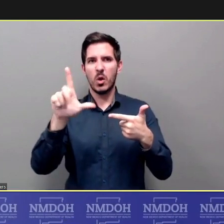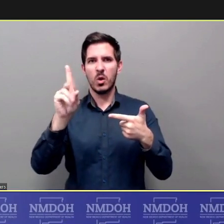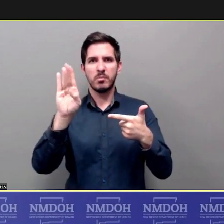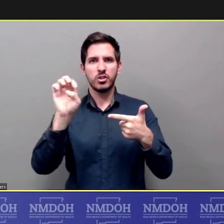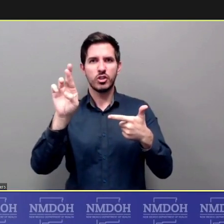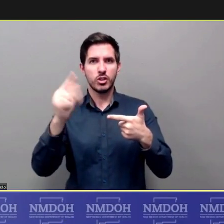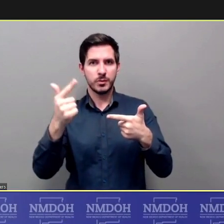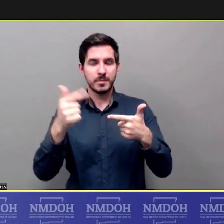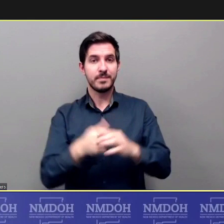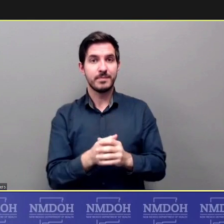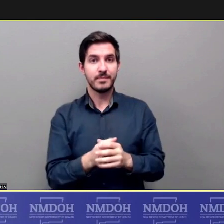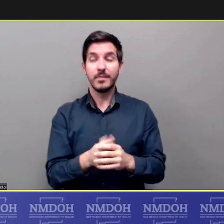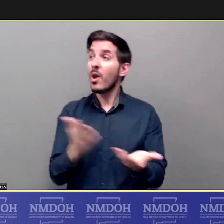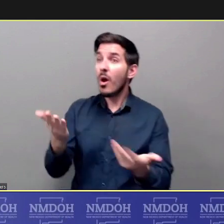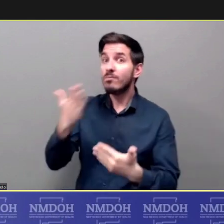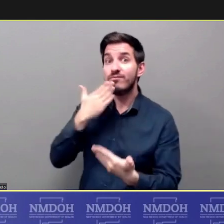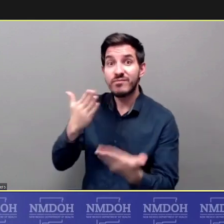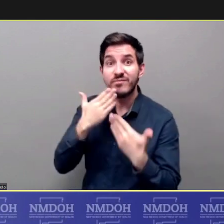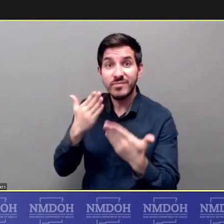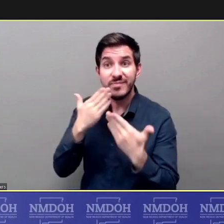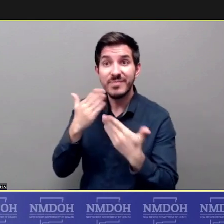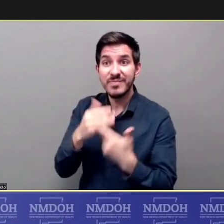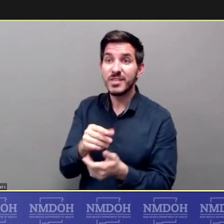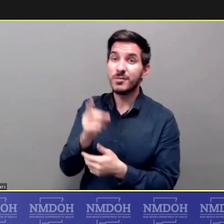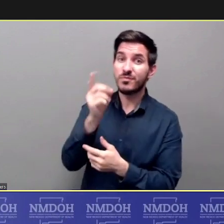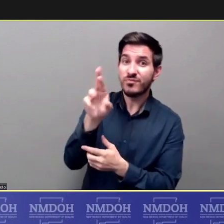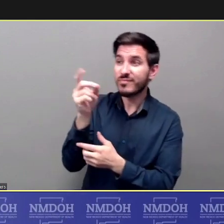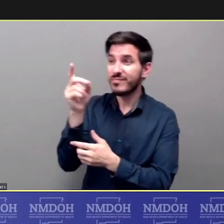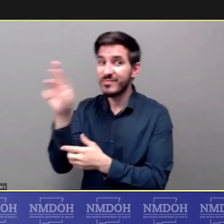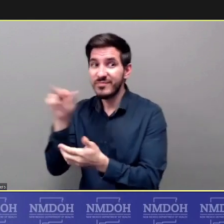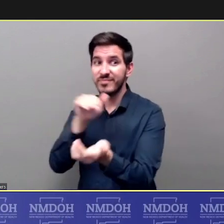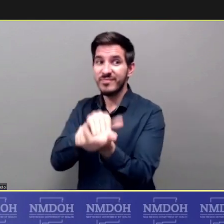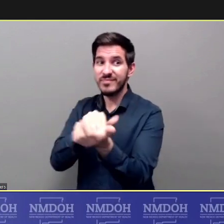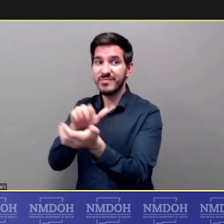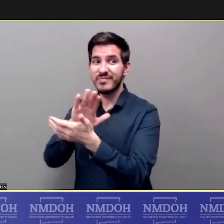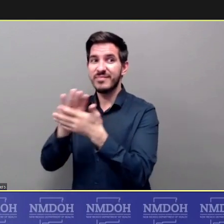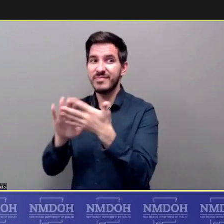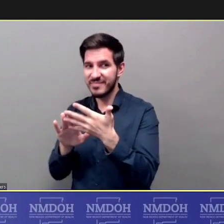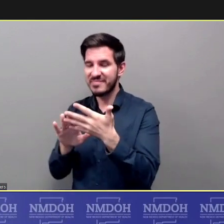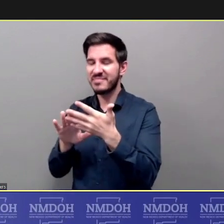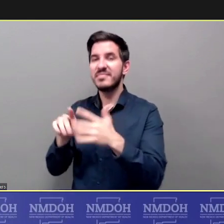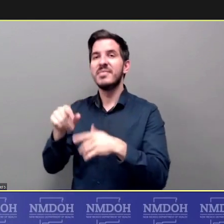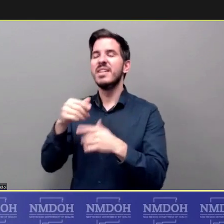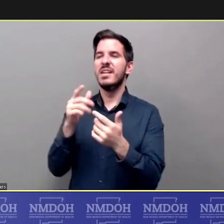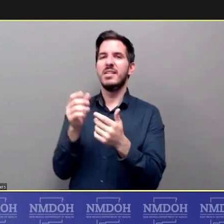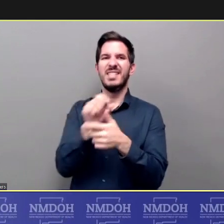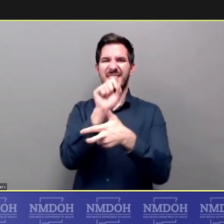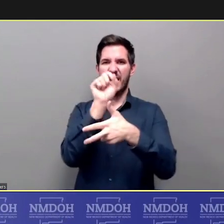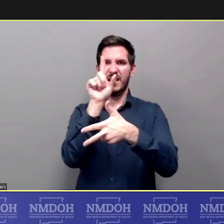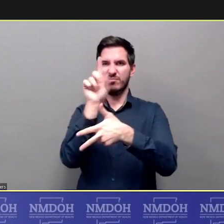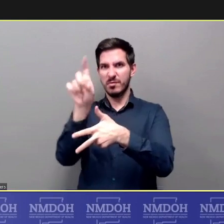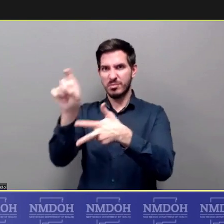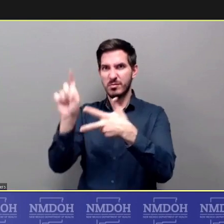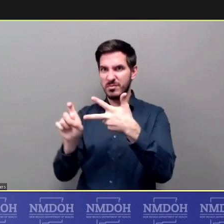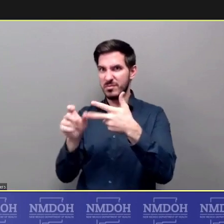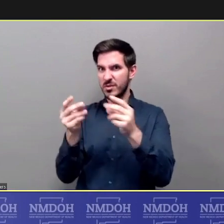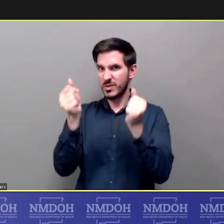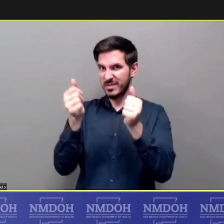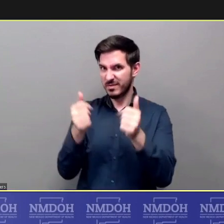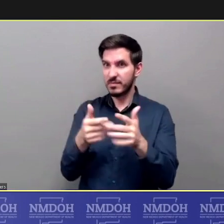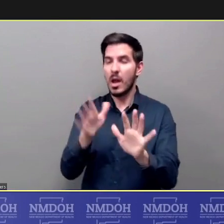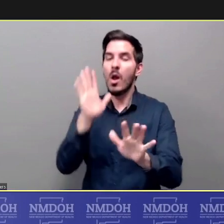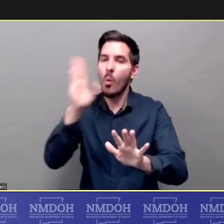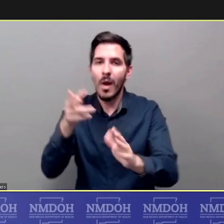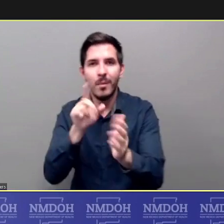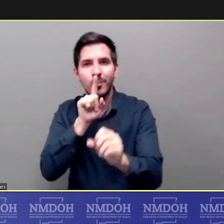Thank you, Jody. Thank you, doctors, for the chance to ask 3 really fast questions. Dr. Scrace, they will be really fast